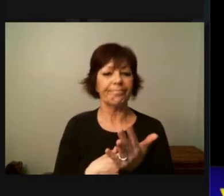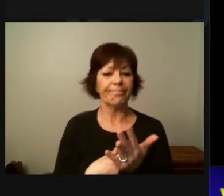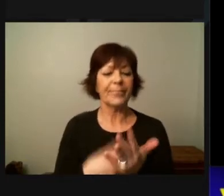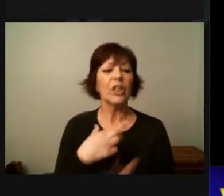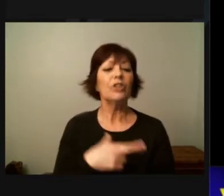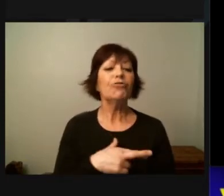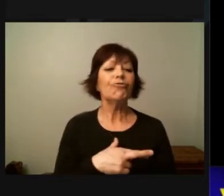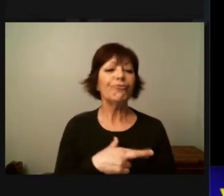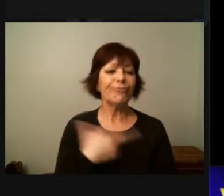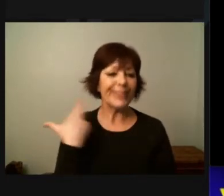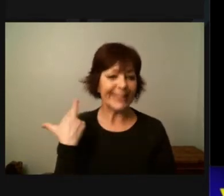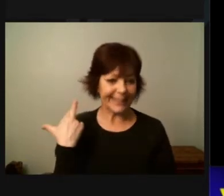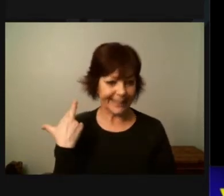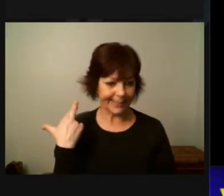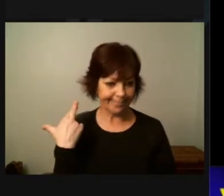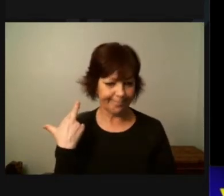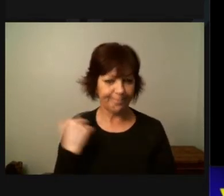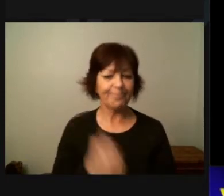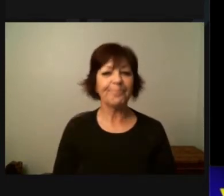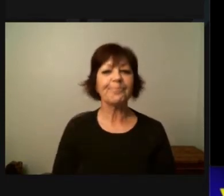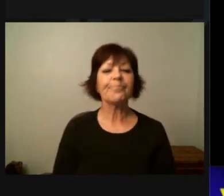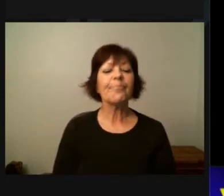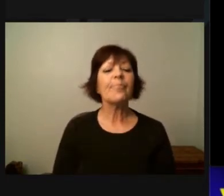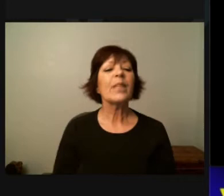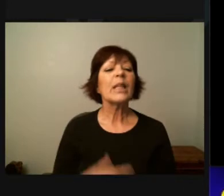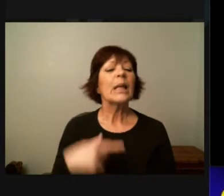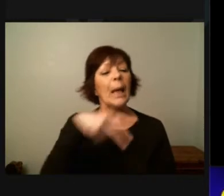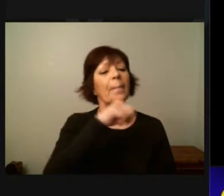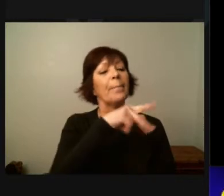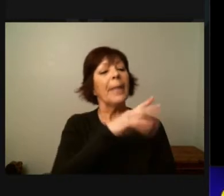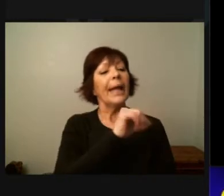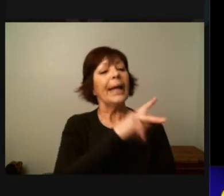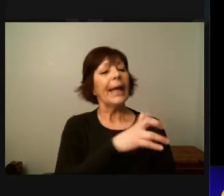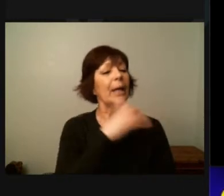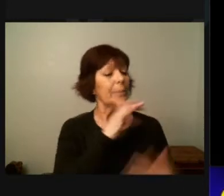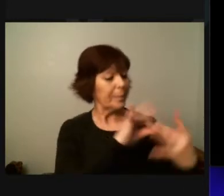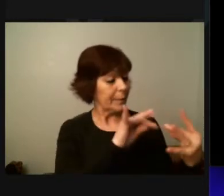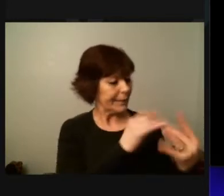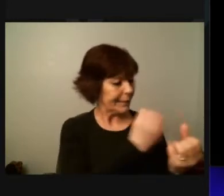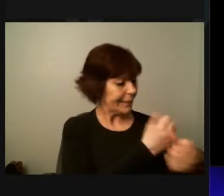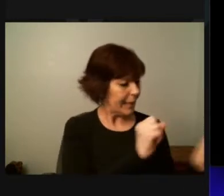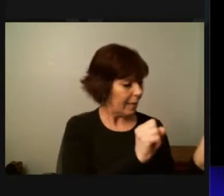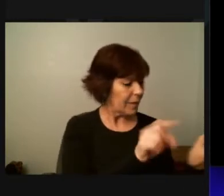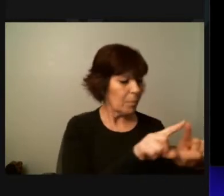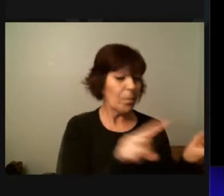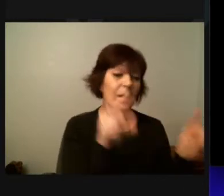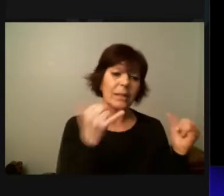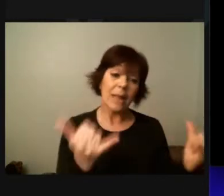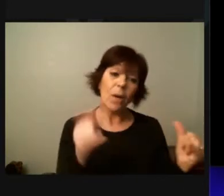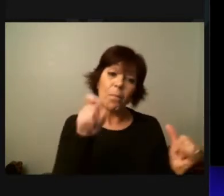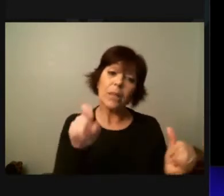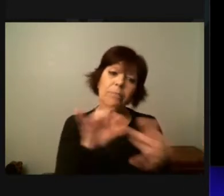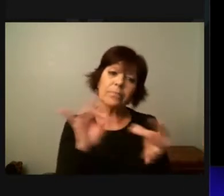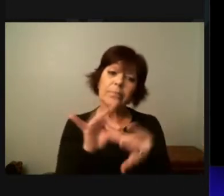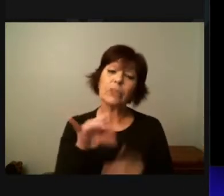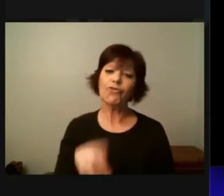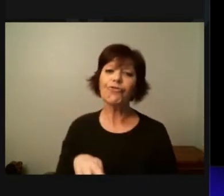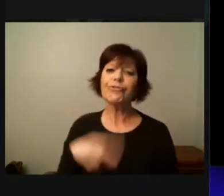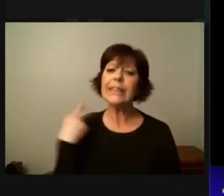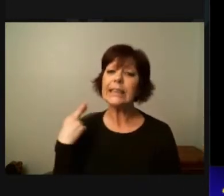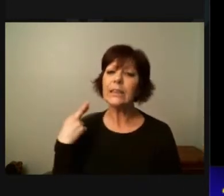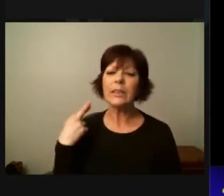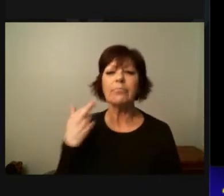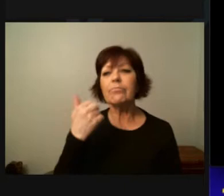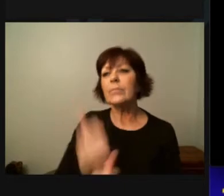So as Patty Ann was talking about the safety, we now talk about risks, because everyone